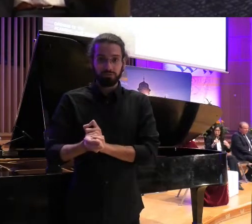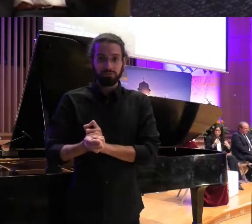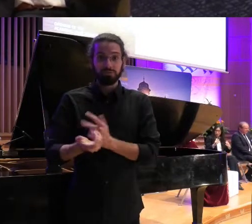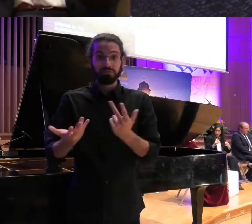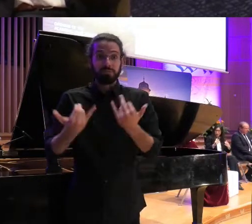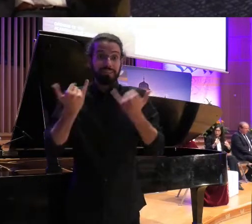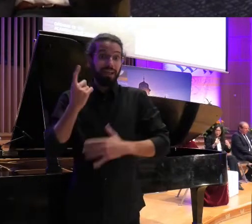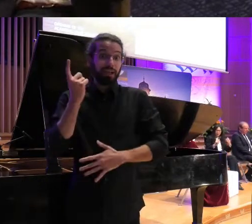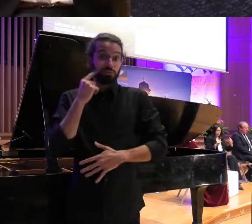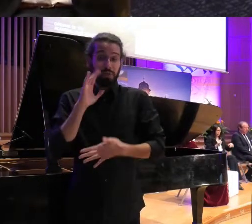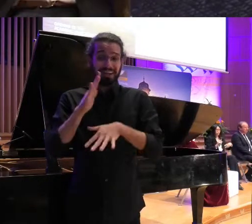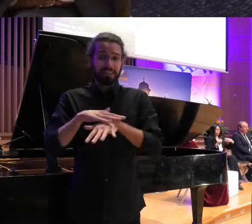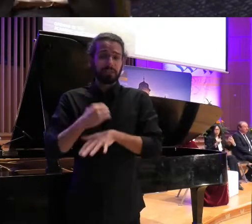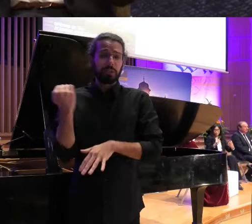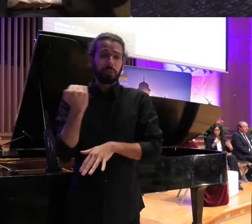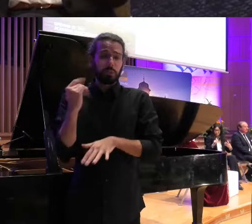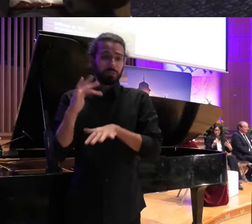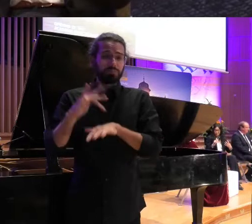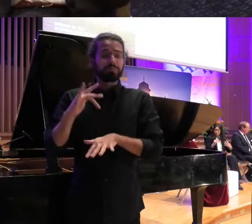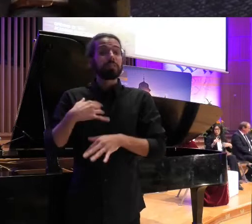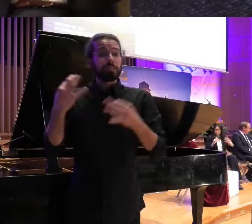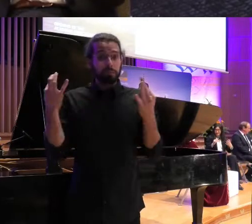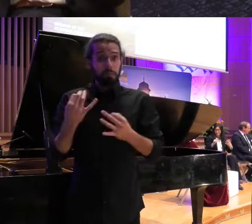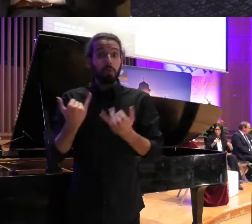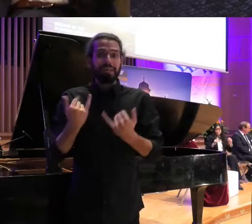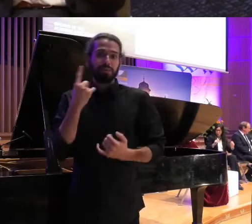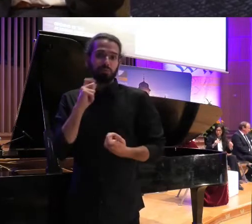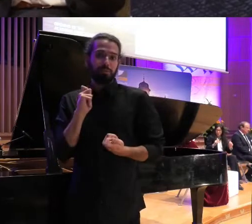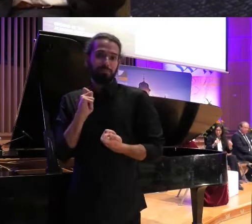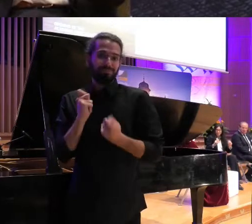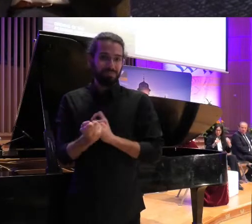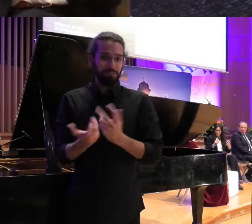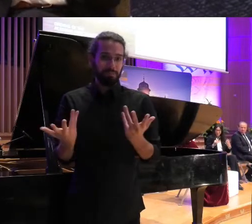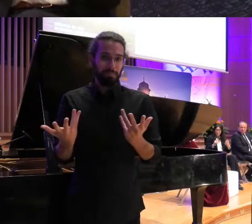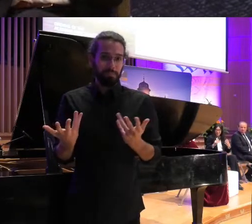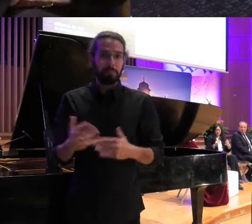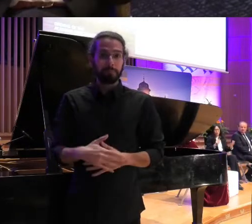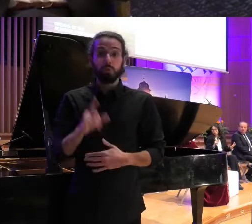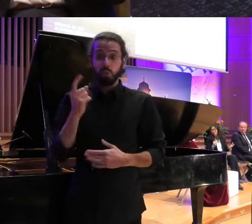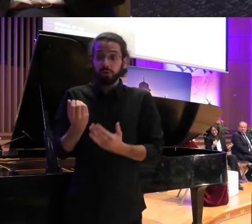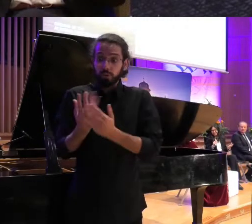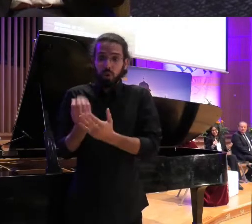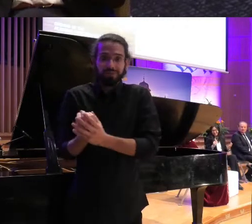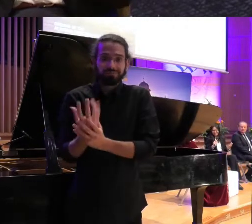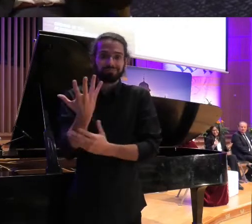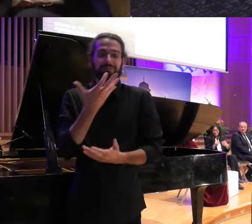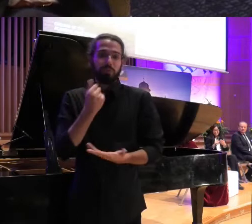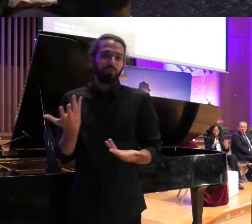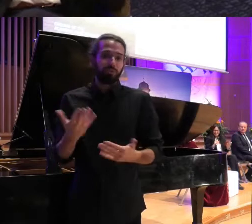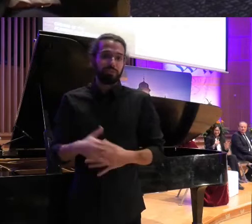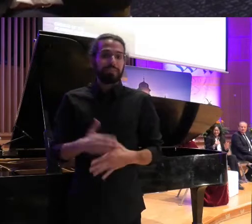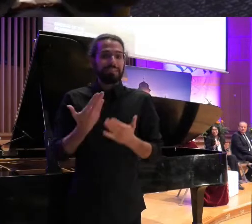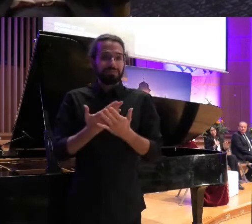critical time that we need to transform to survive and to flourish as humankind. So